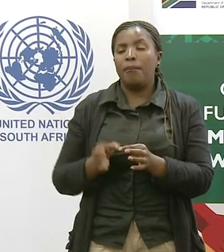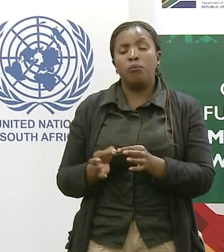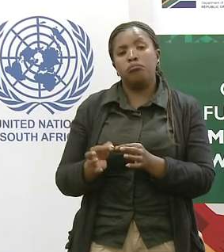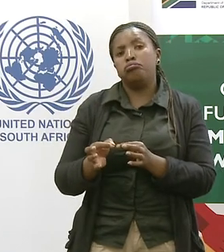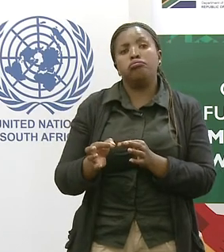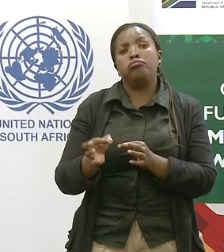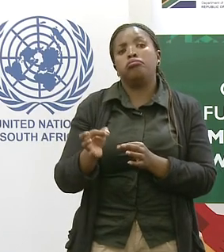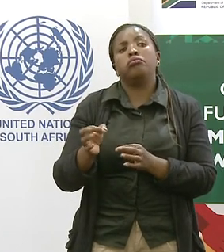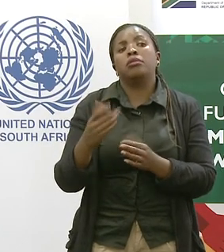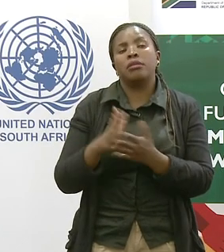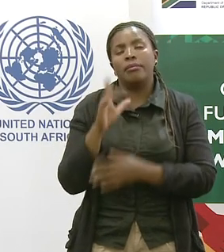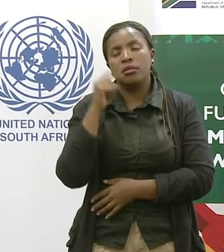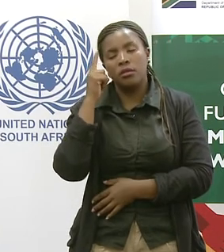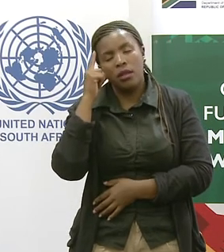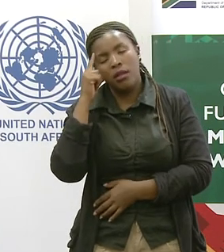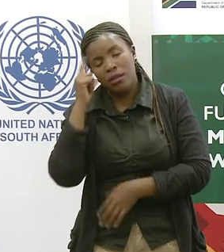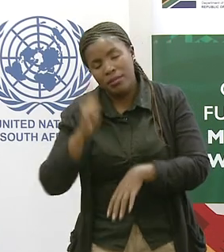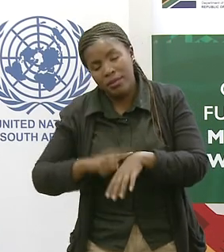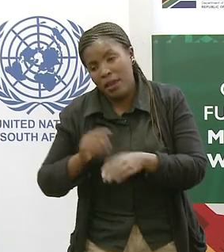our bedtime by now, some of us.